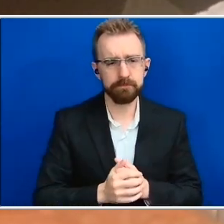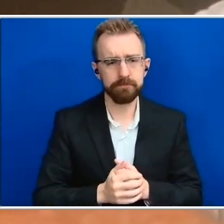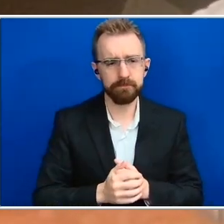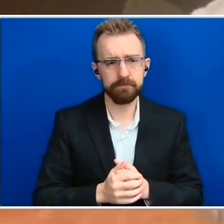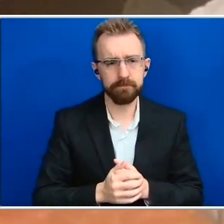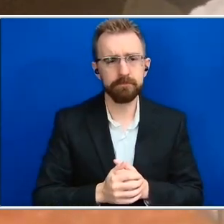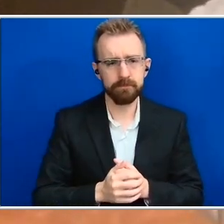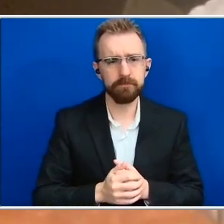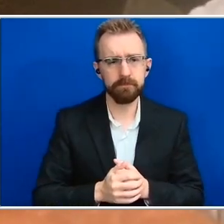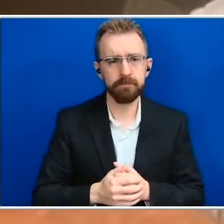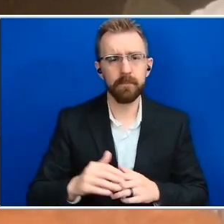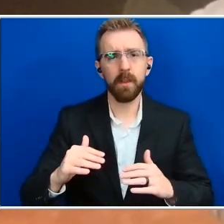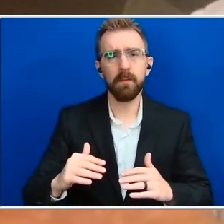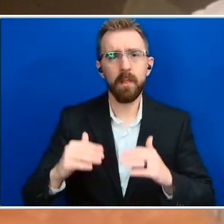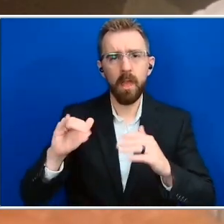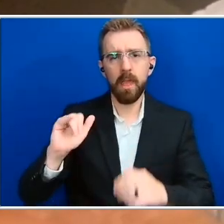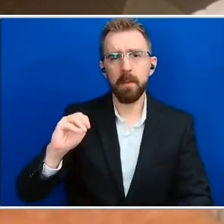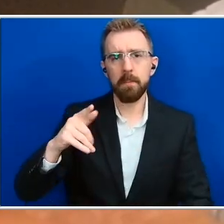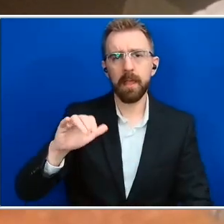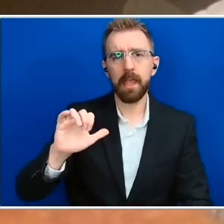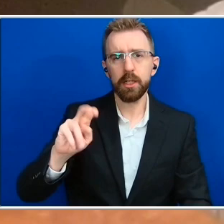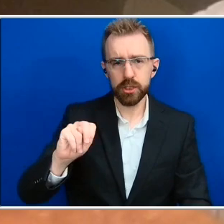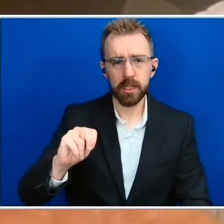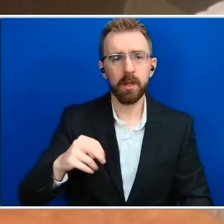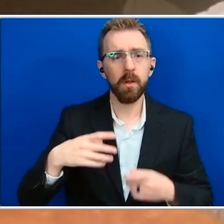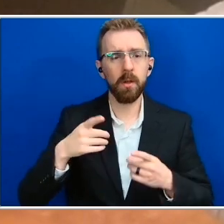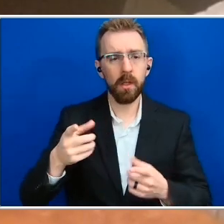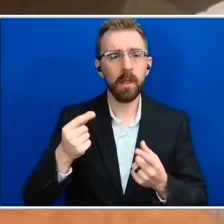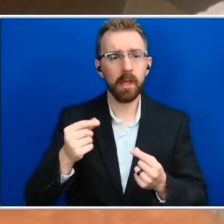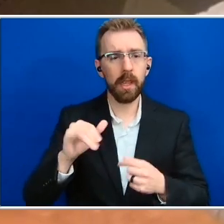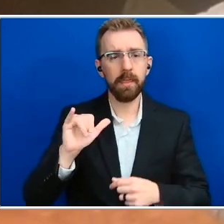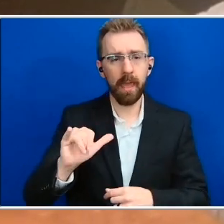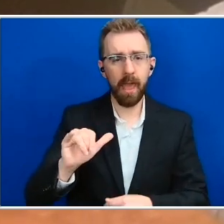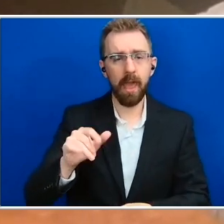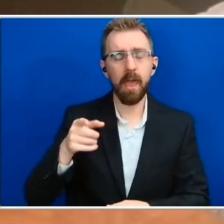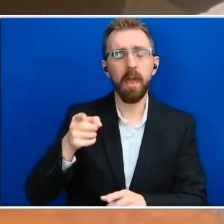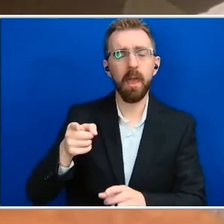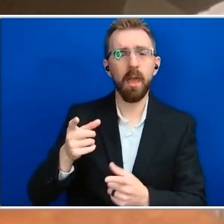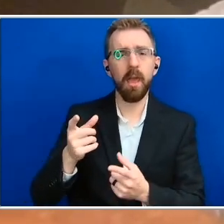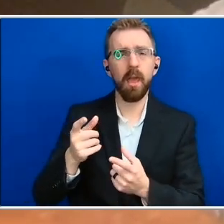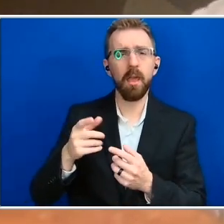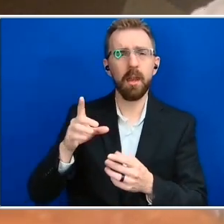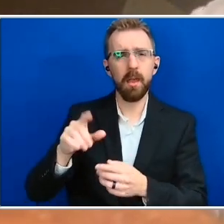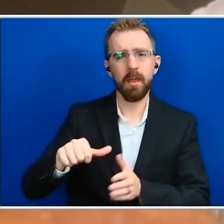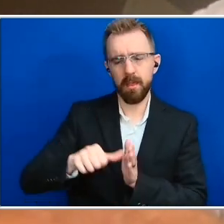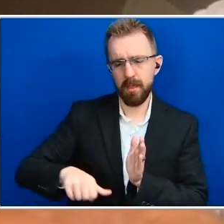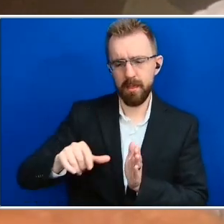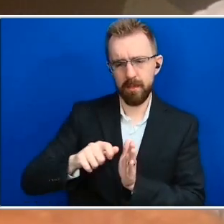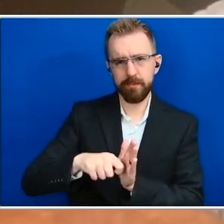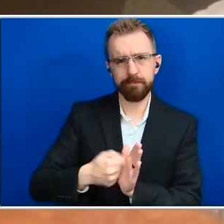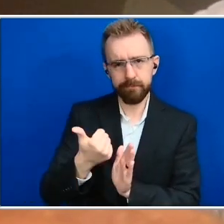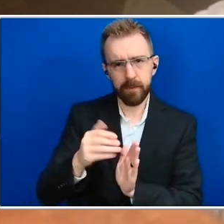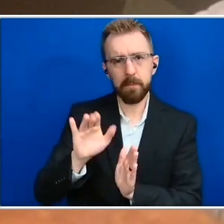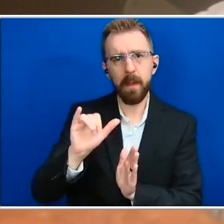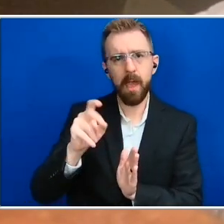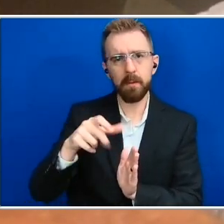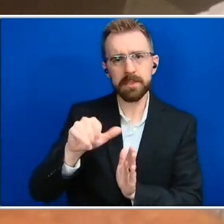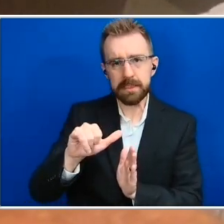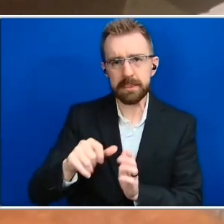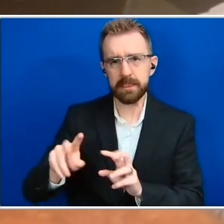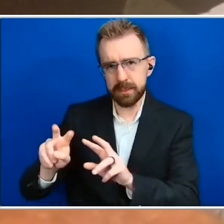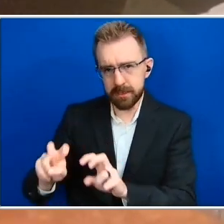fundoplication, and while they did the fundoplication, they took a biopsy, and that biopsy came